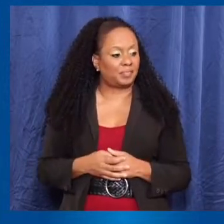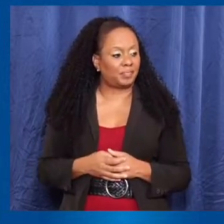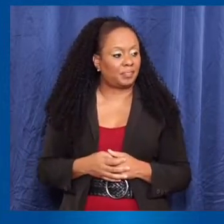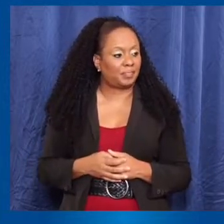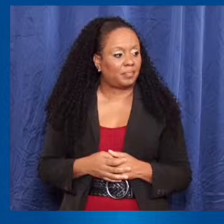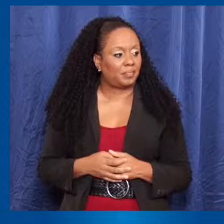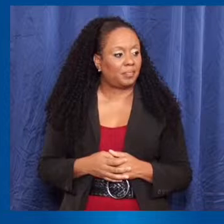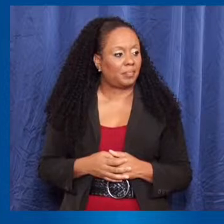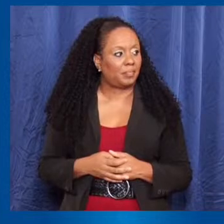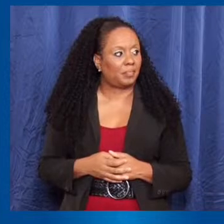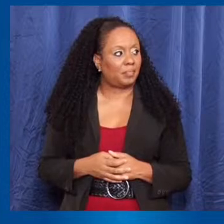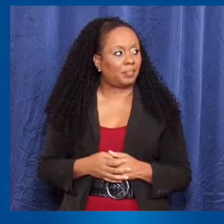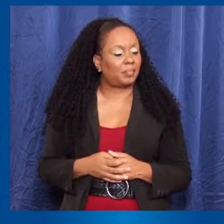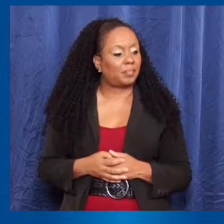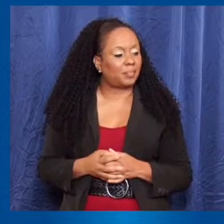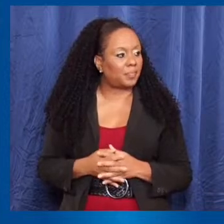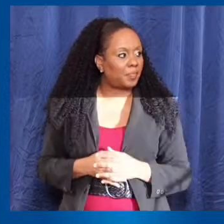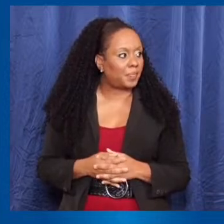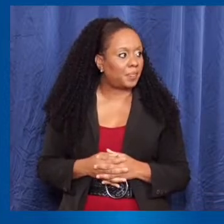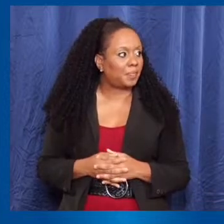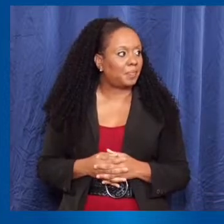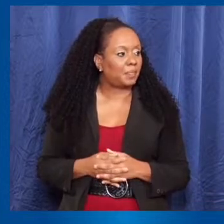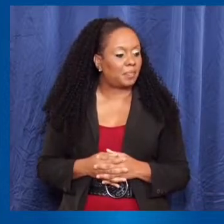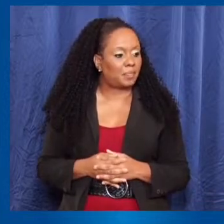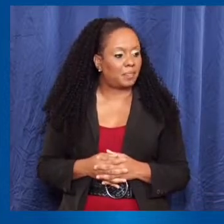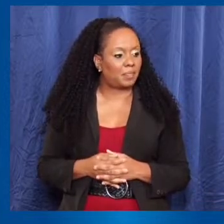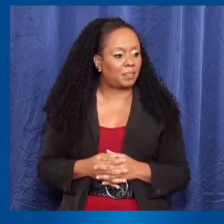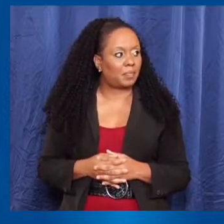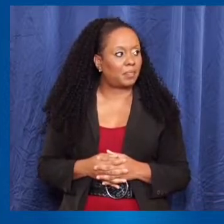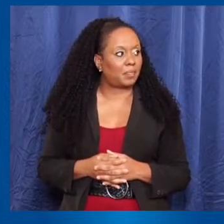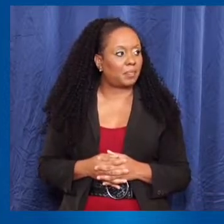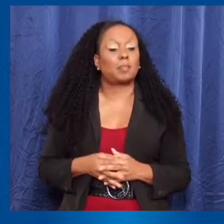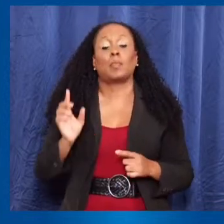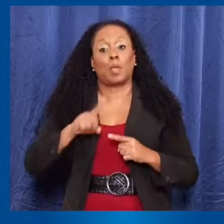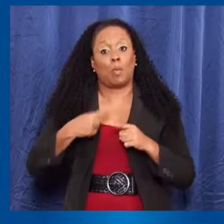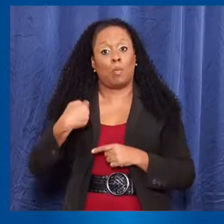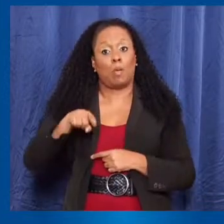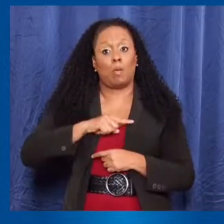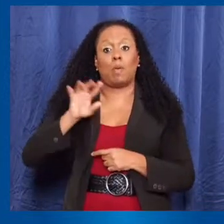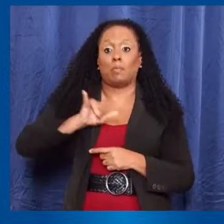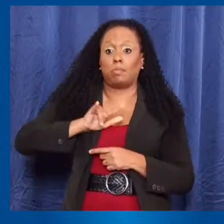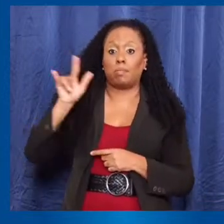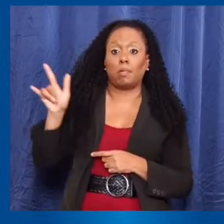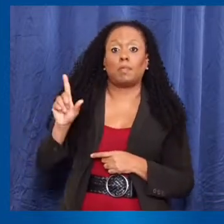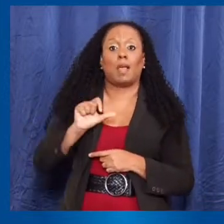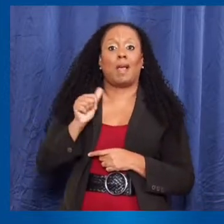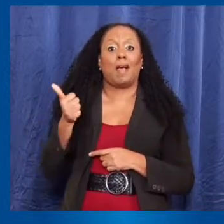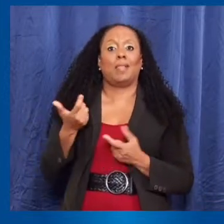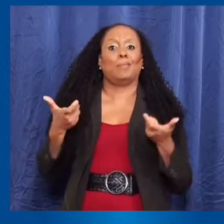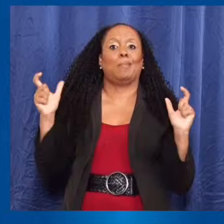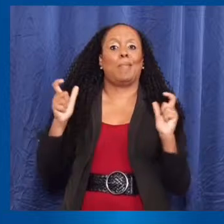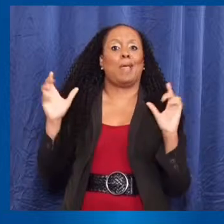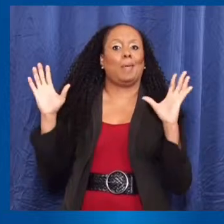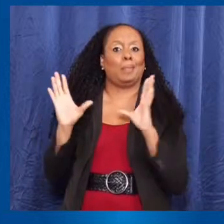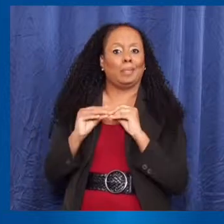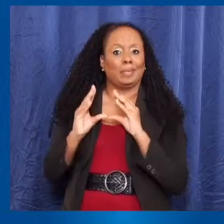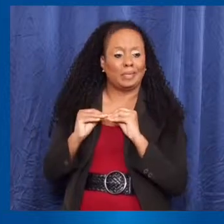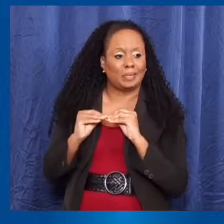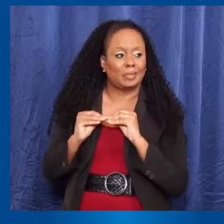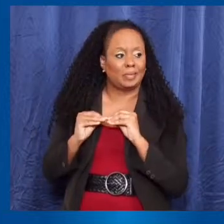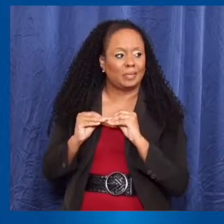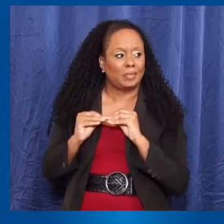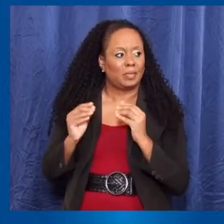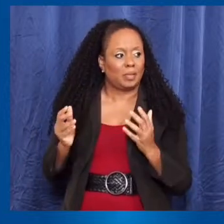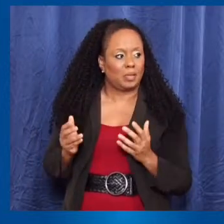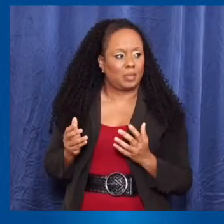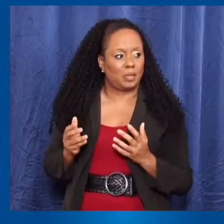that when we go to the COP28, to the COP15, to all of these big summits, we are at the end